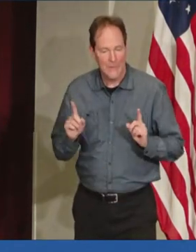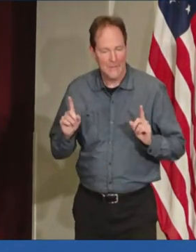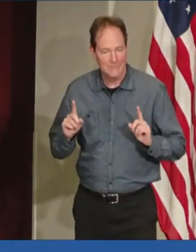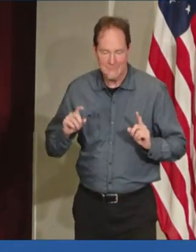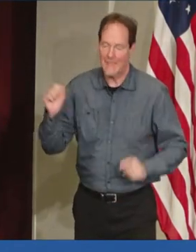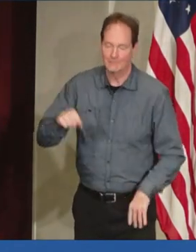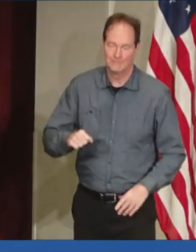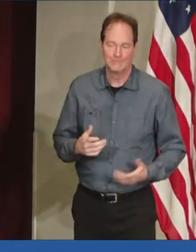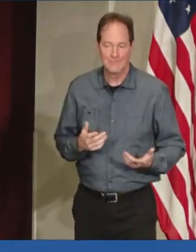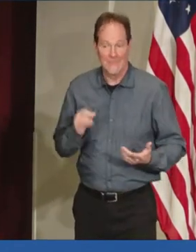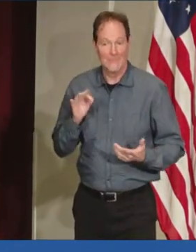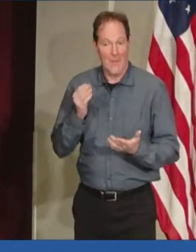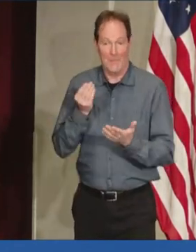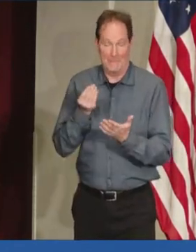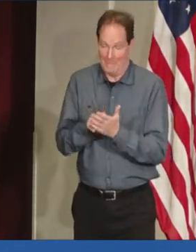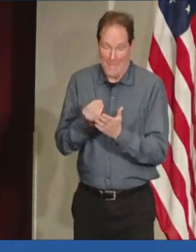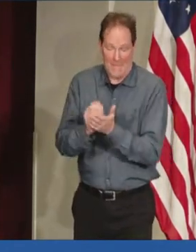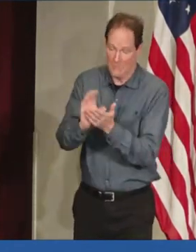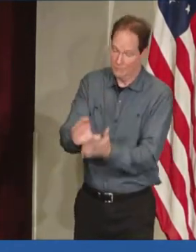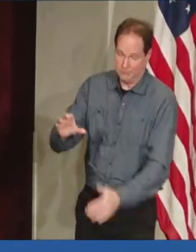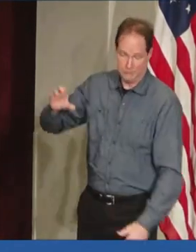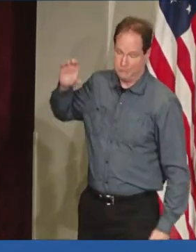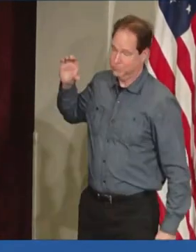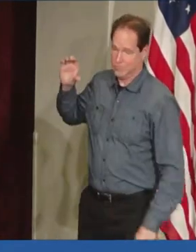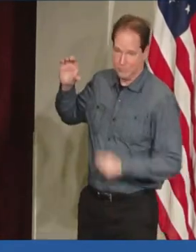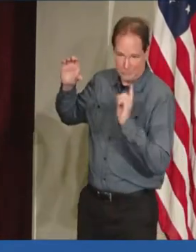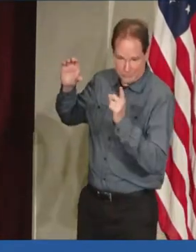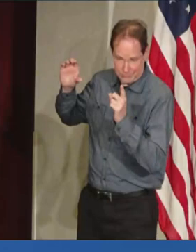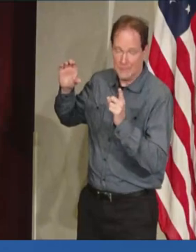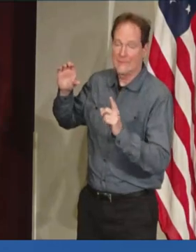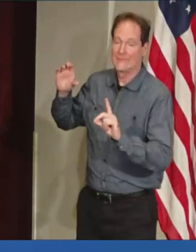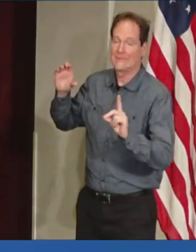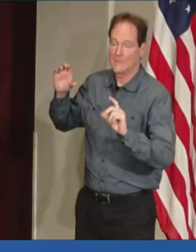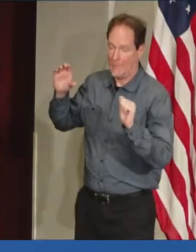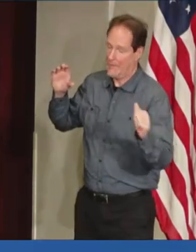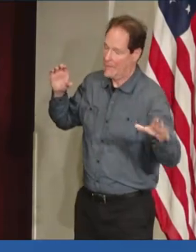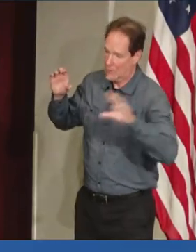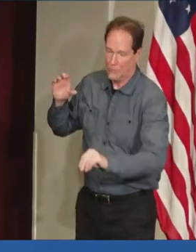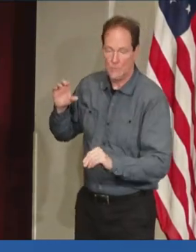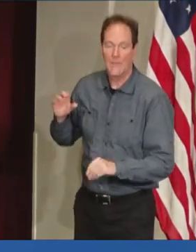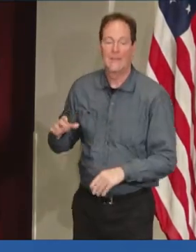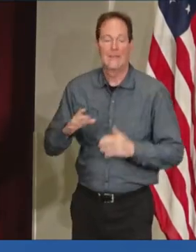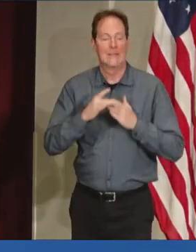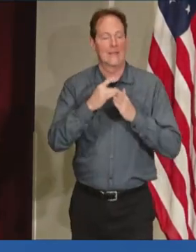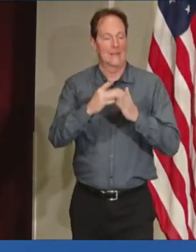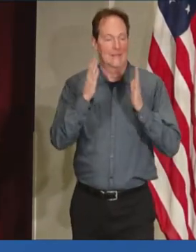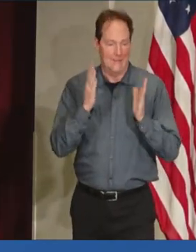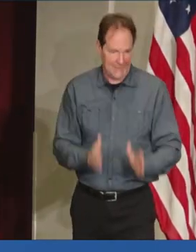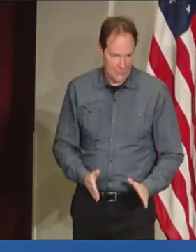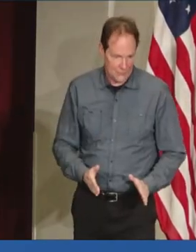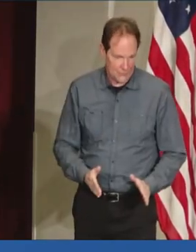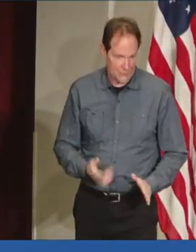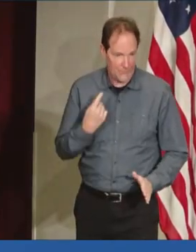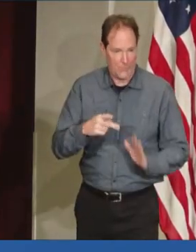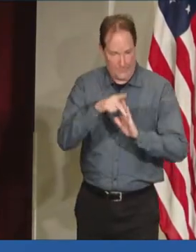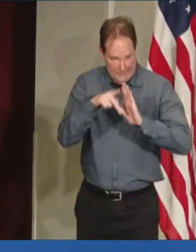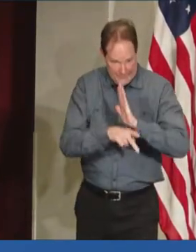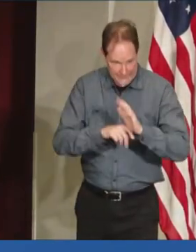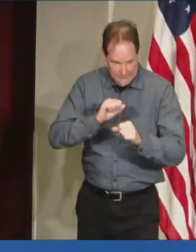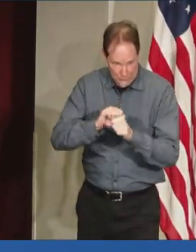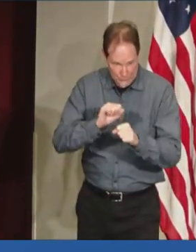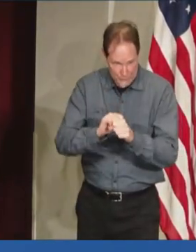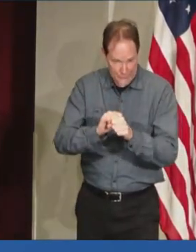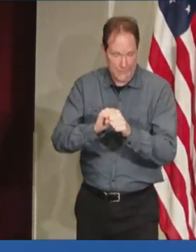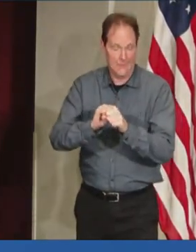yeah, so I think there needs to be, at the leadership level for policy work which is being